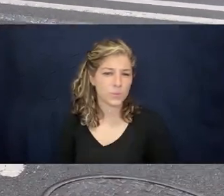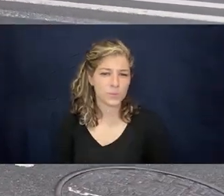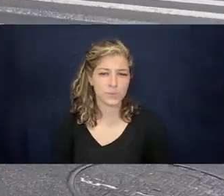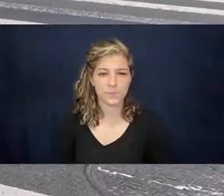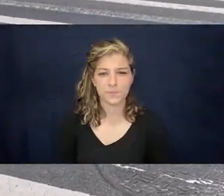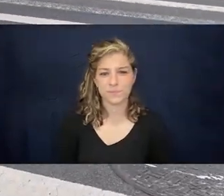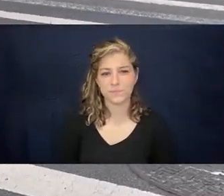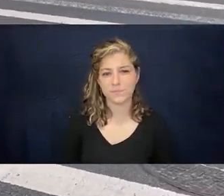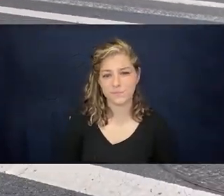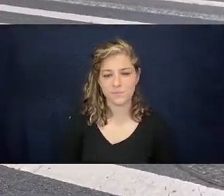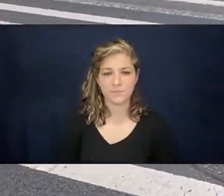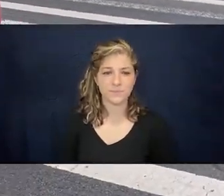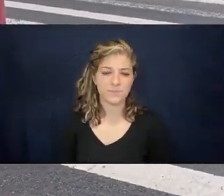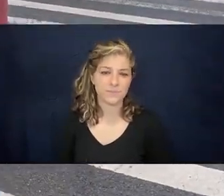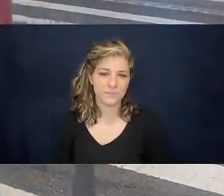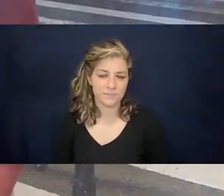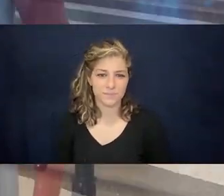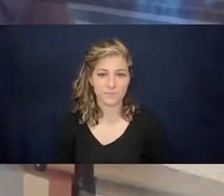whoa.